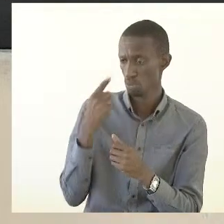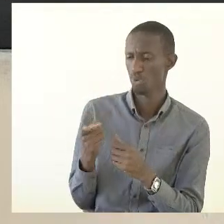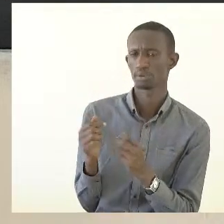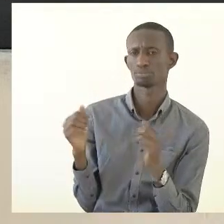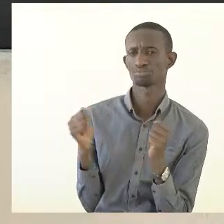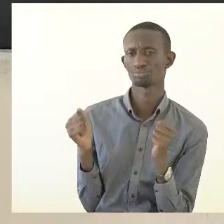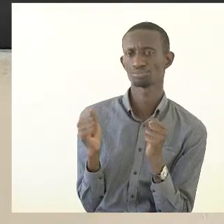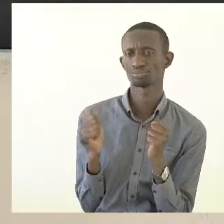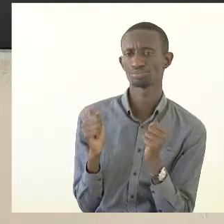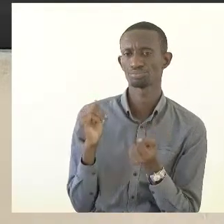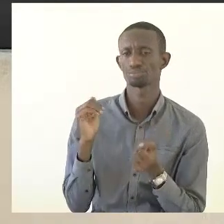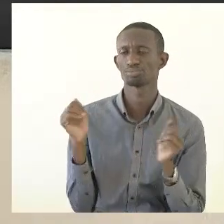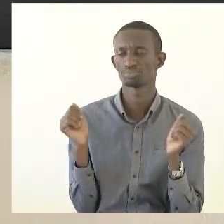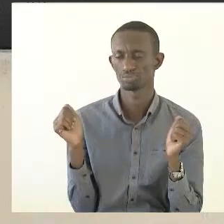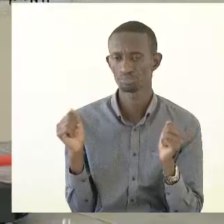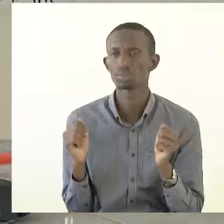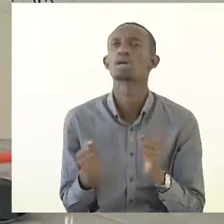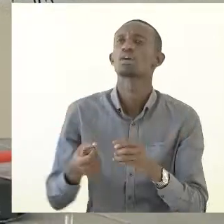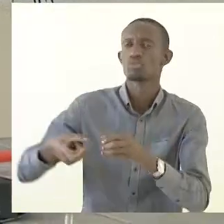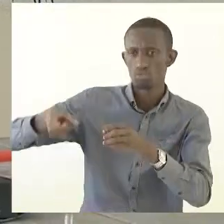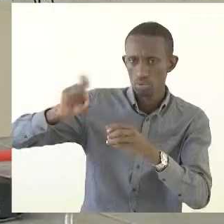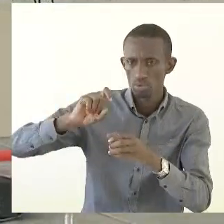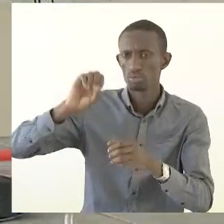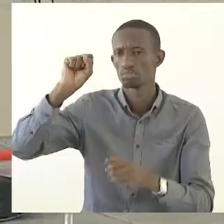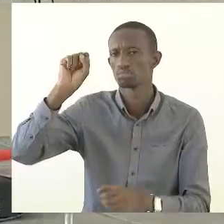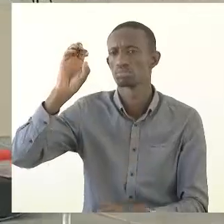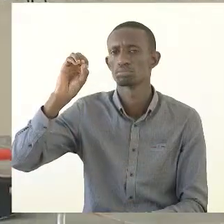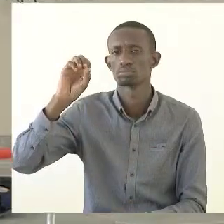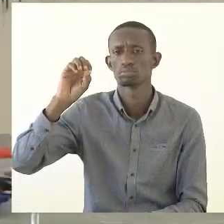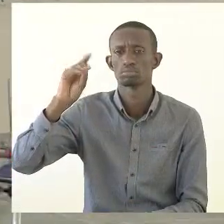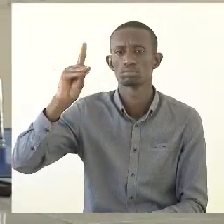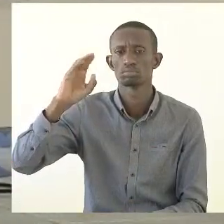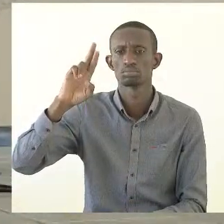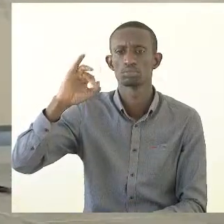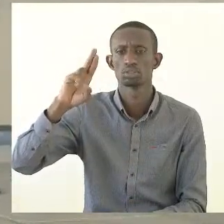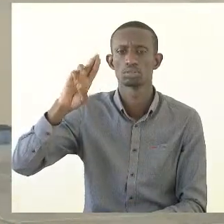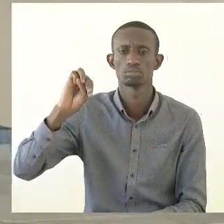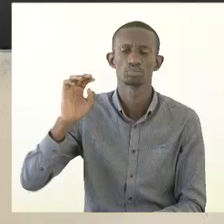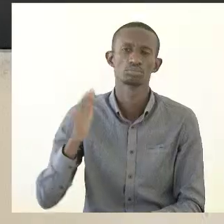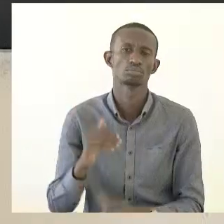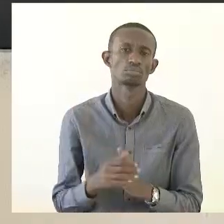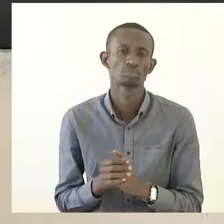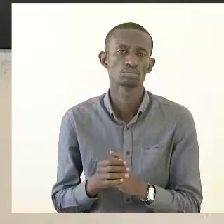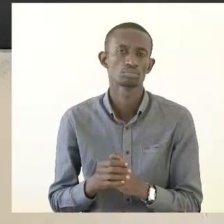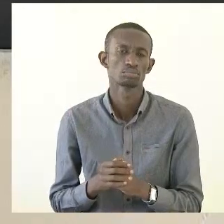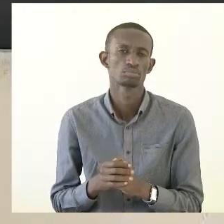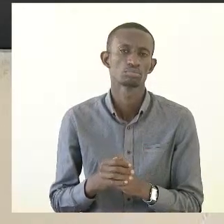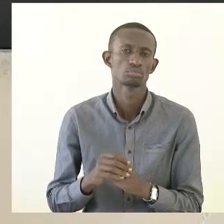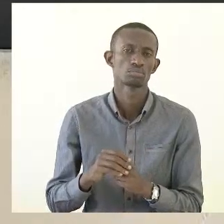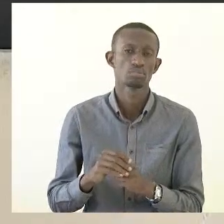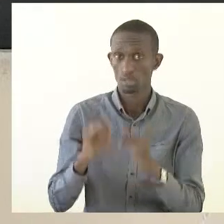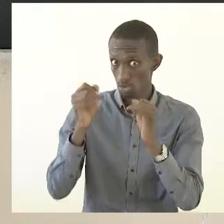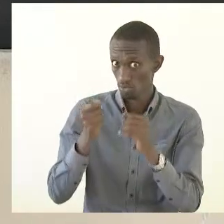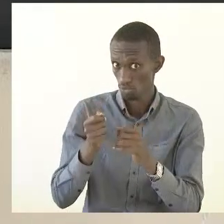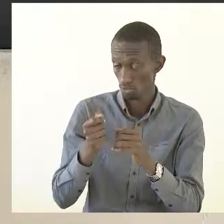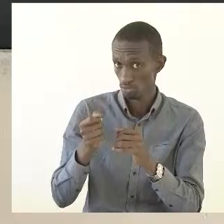it, you add sodium hydroxide. Why do I have to? Because once you